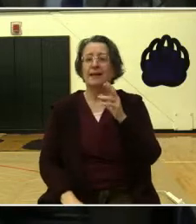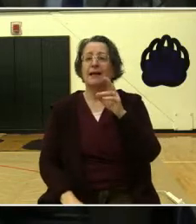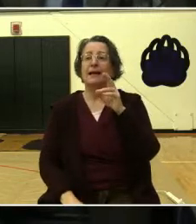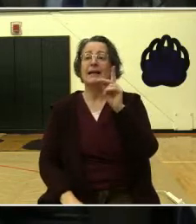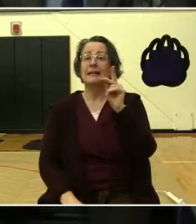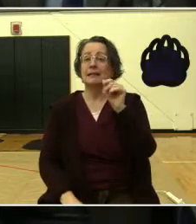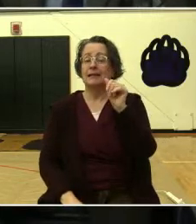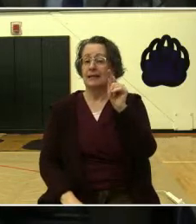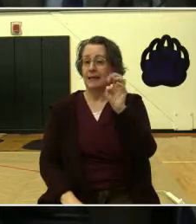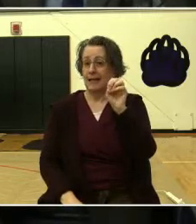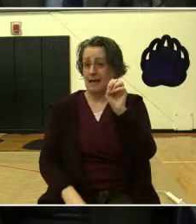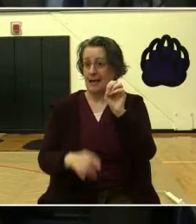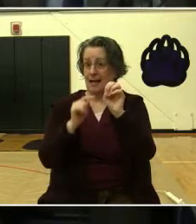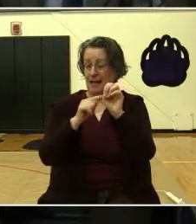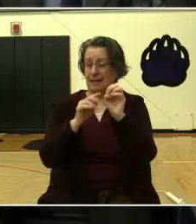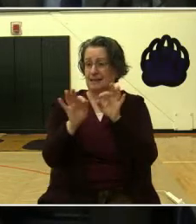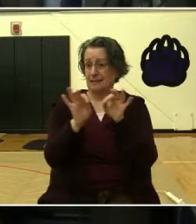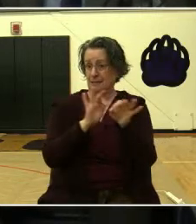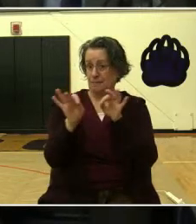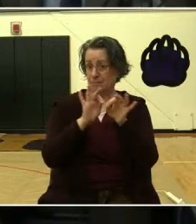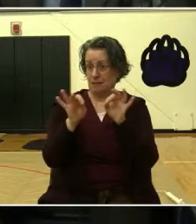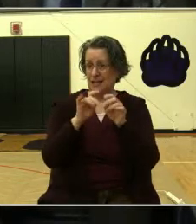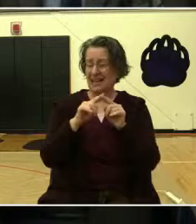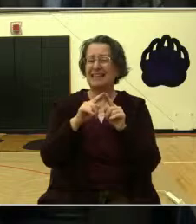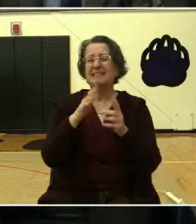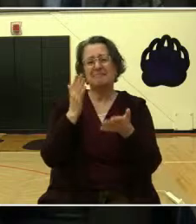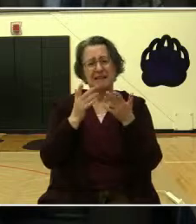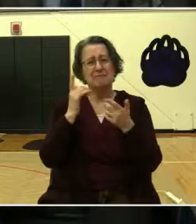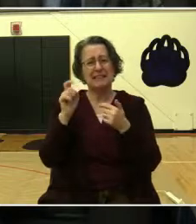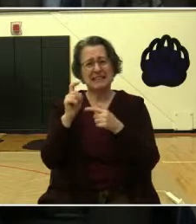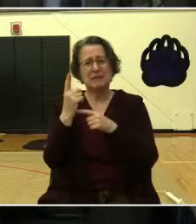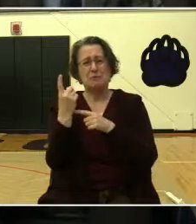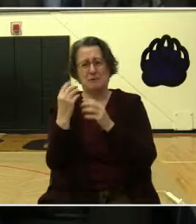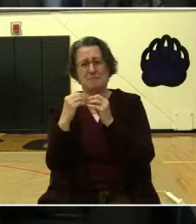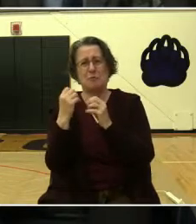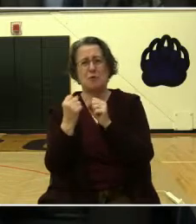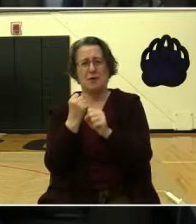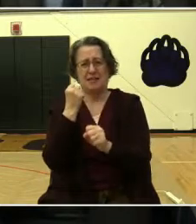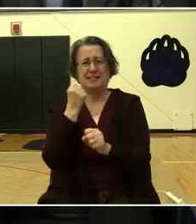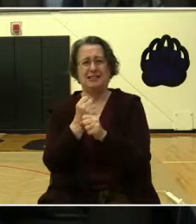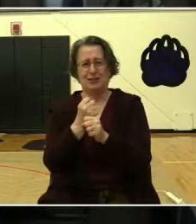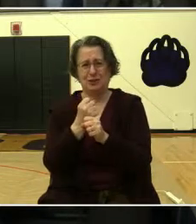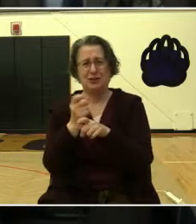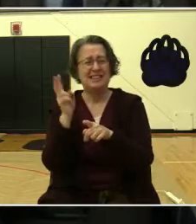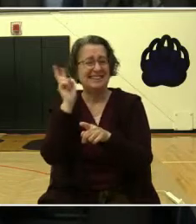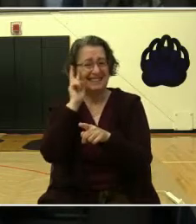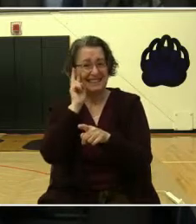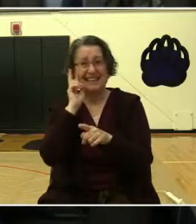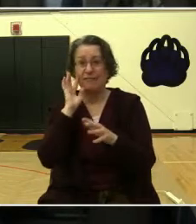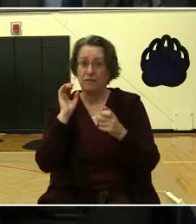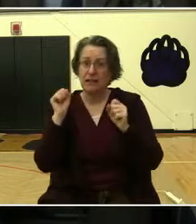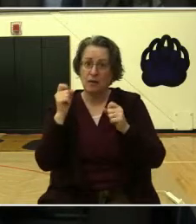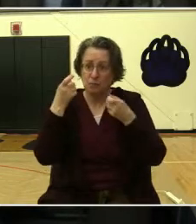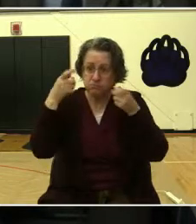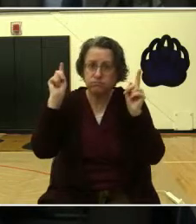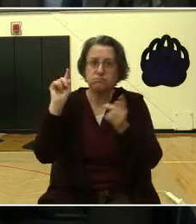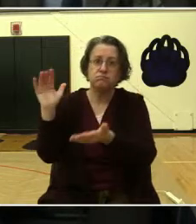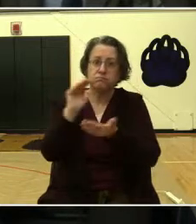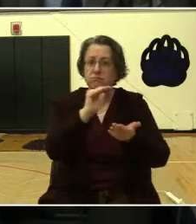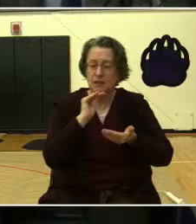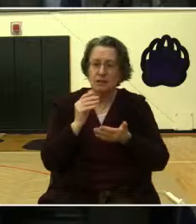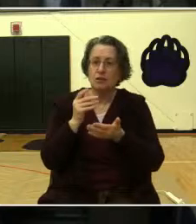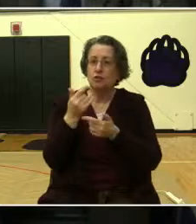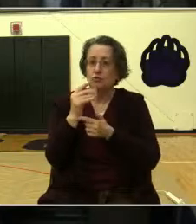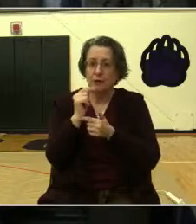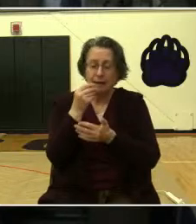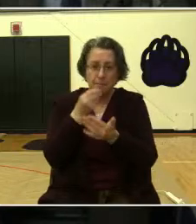that um they would probably need another year to really determine how effective it would be and uh so the board decided